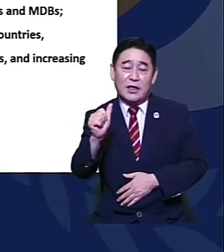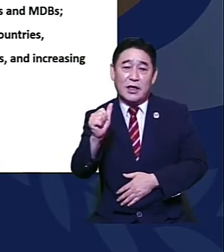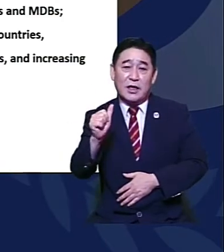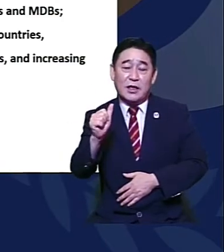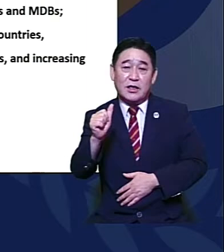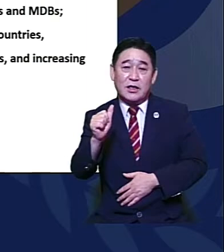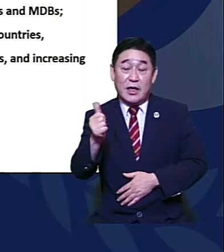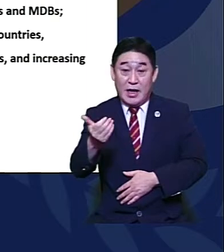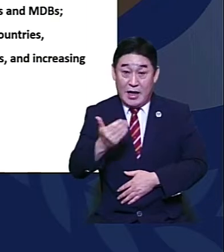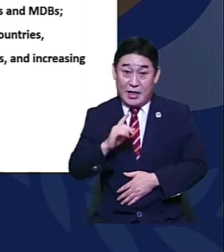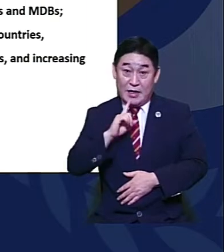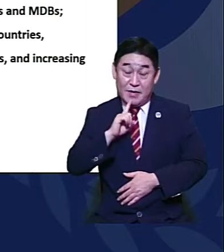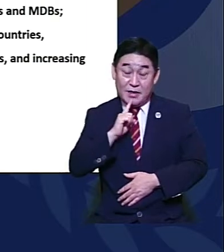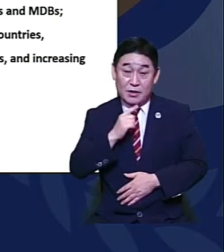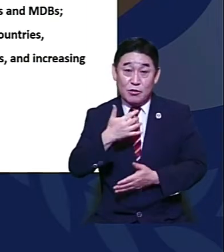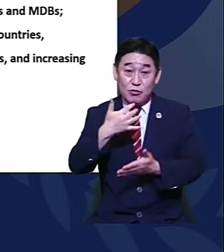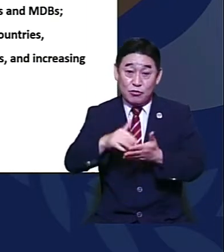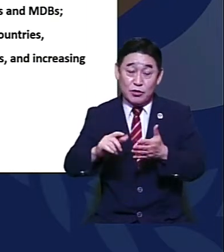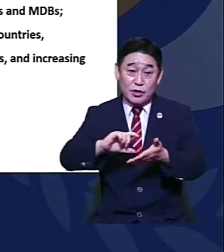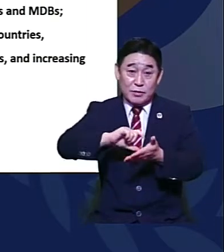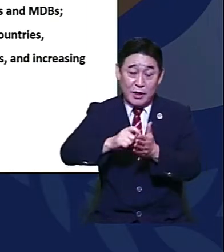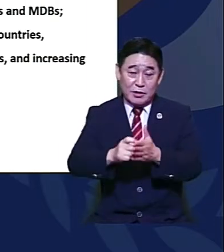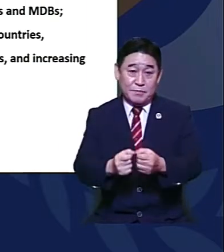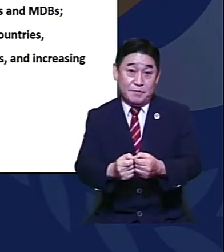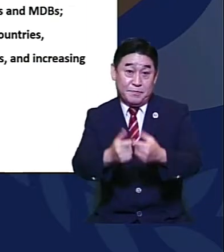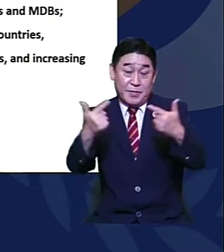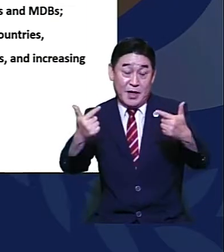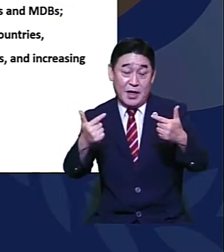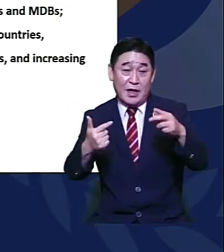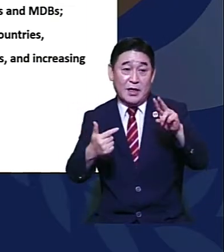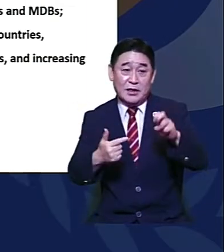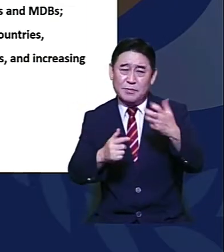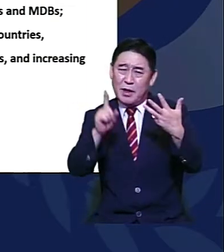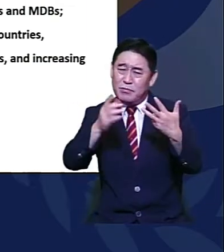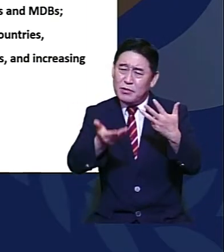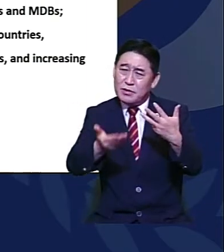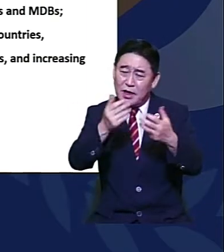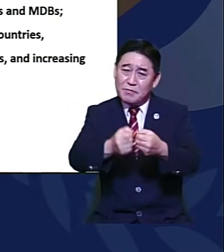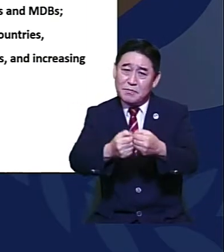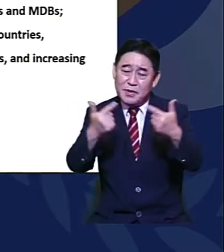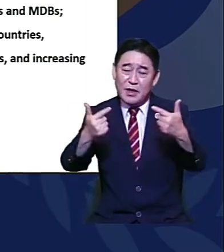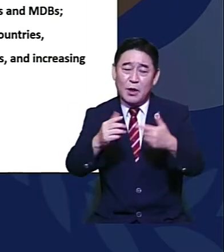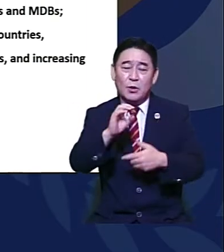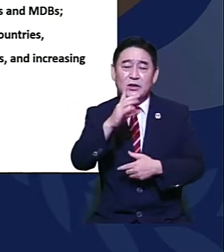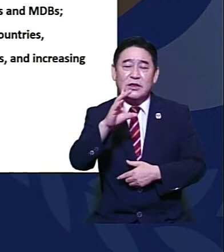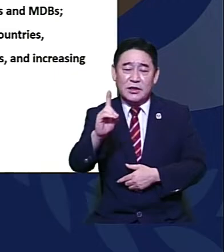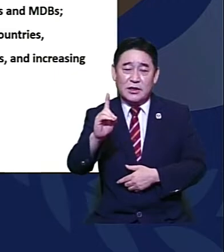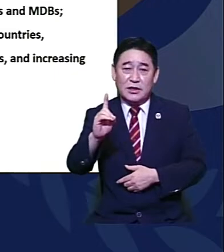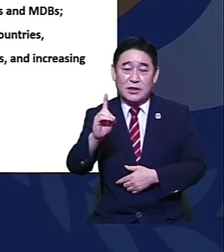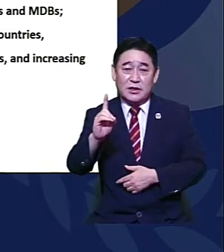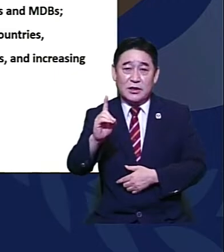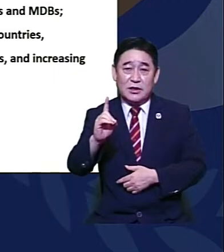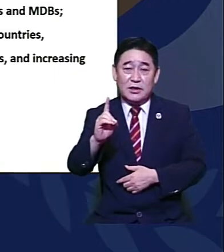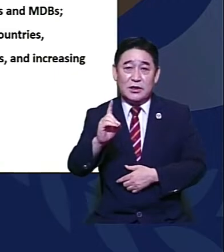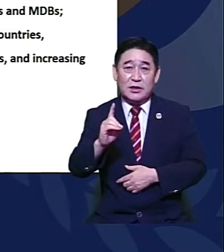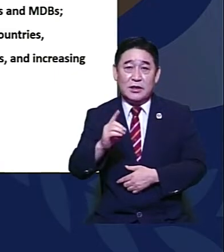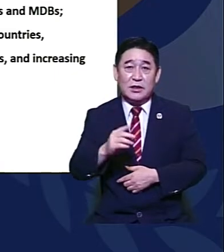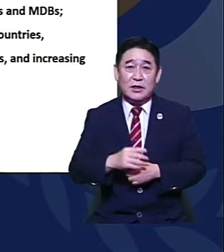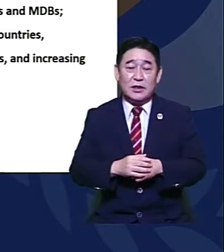green ODA above the OECD DAC average by